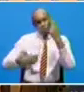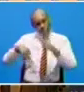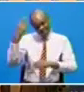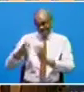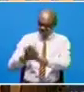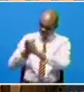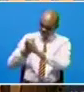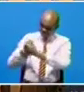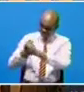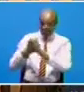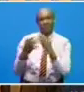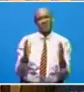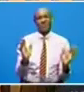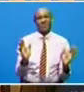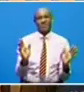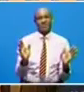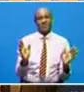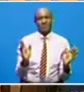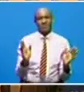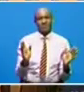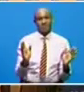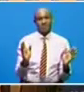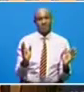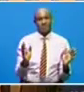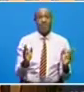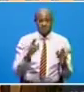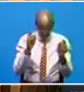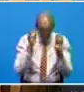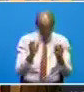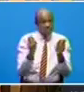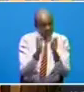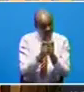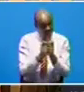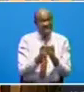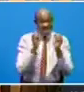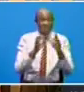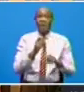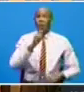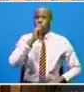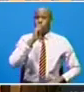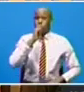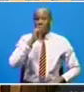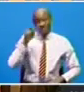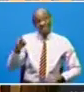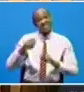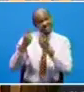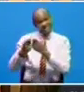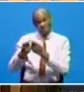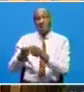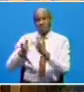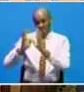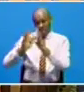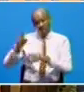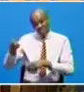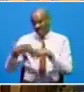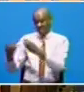beat us. It's only bitter if, for example, a referee gives the other team a penalty which they did not